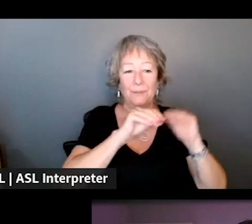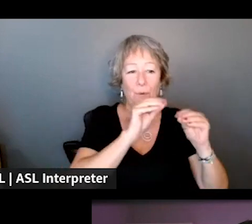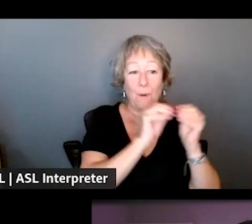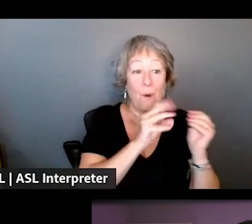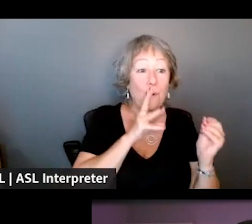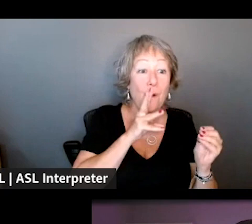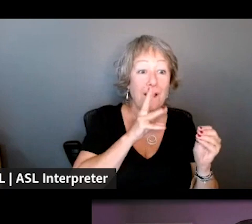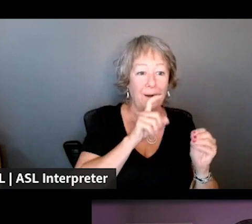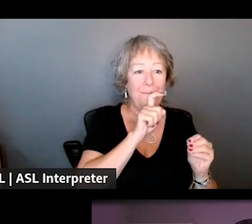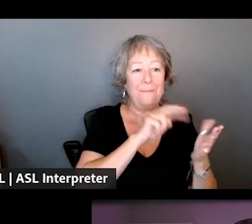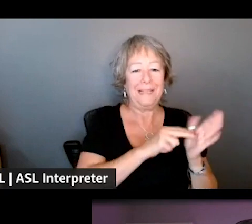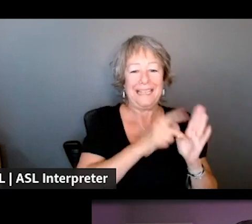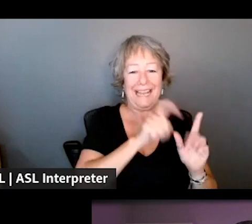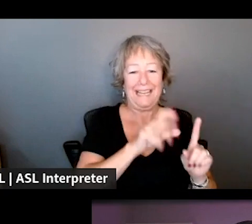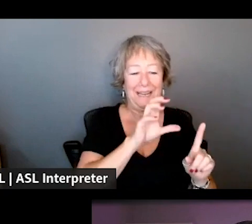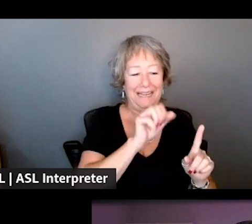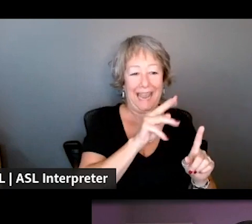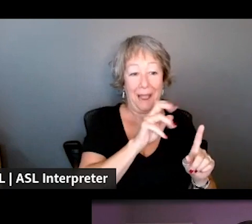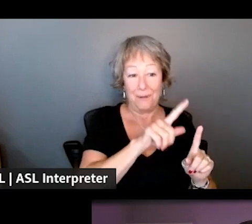air that.